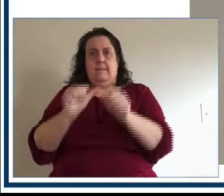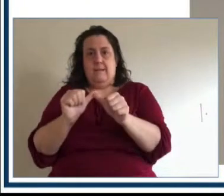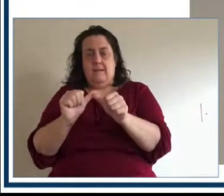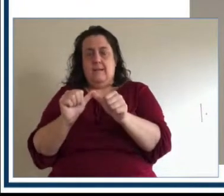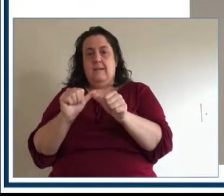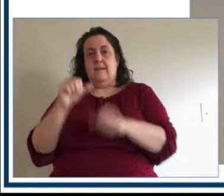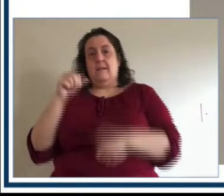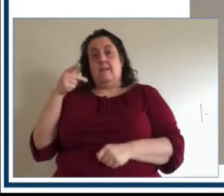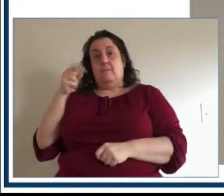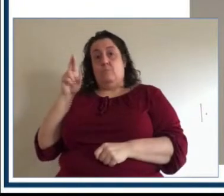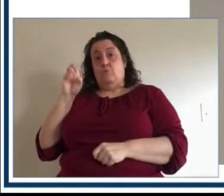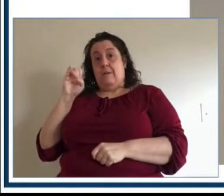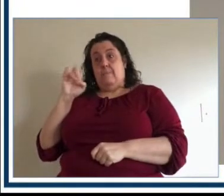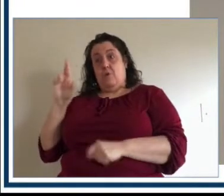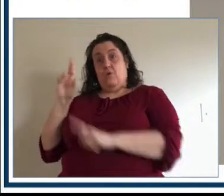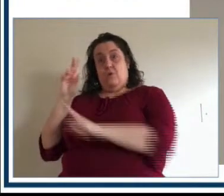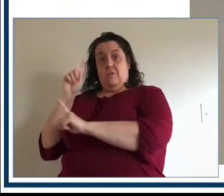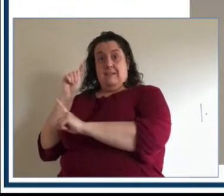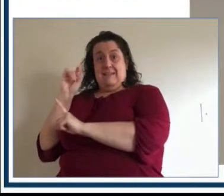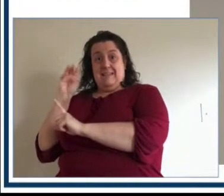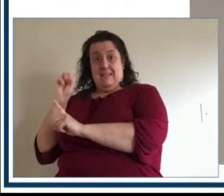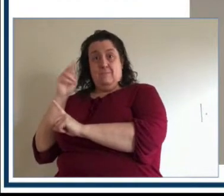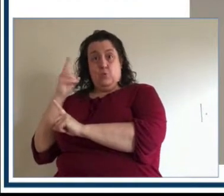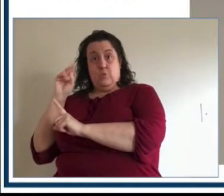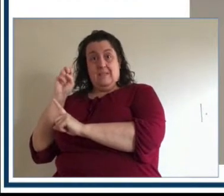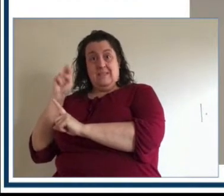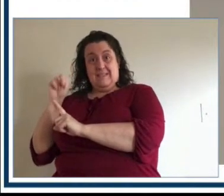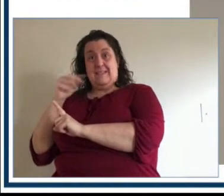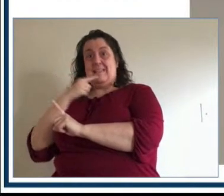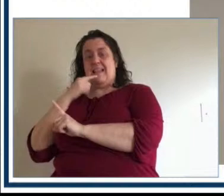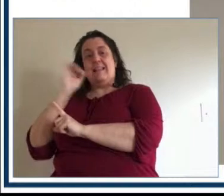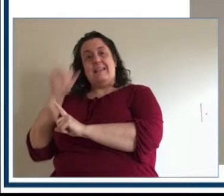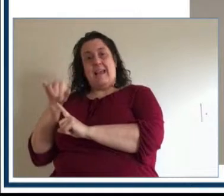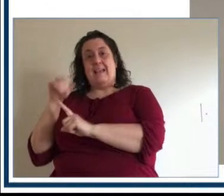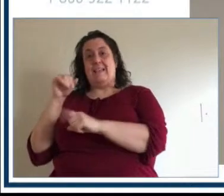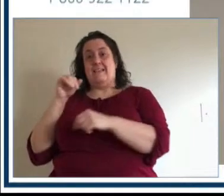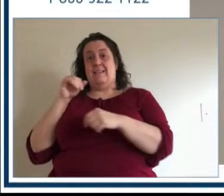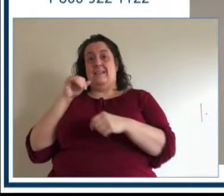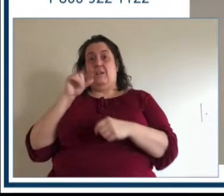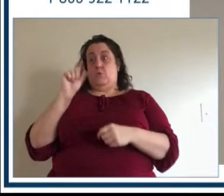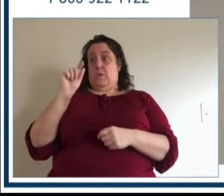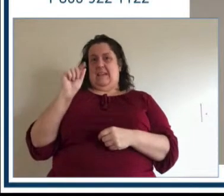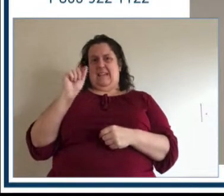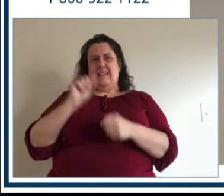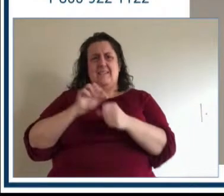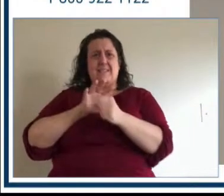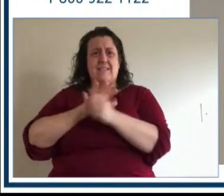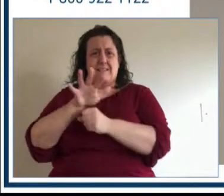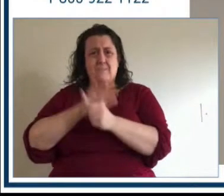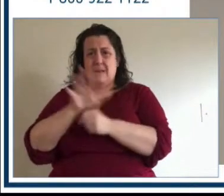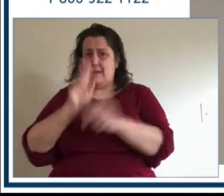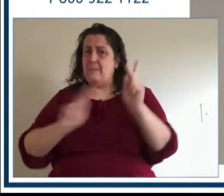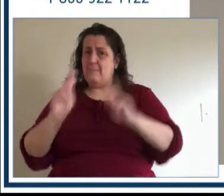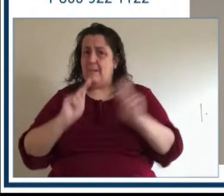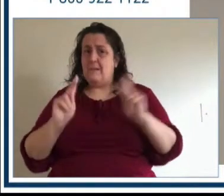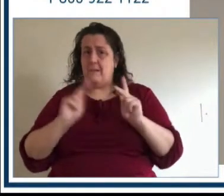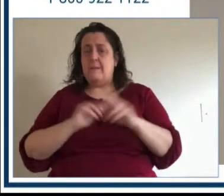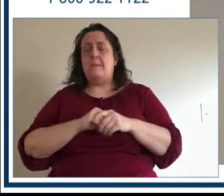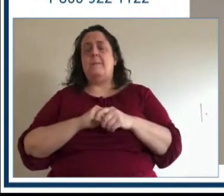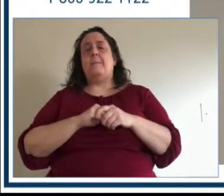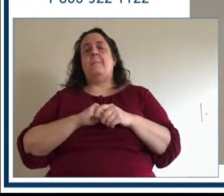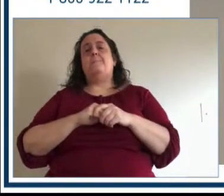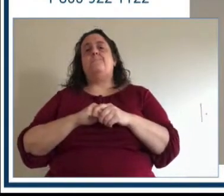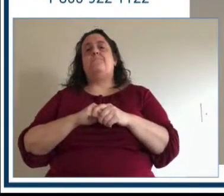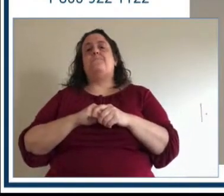plenty. And to line that up with that, bars and restaurants will have a limit of no more than 20 people per